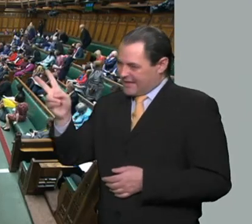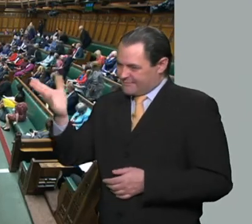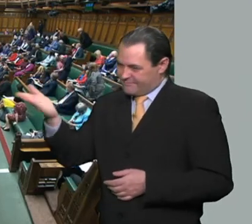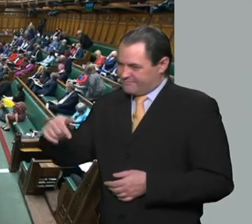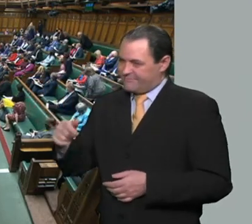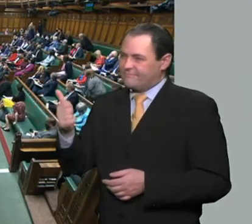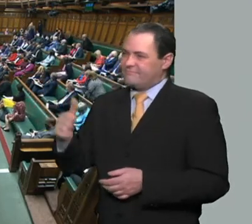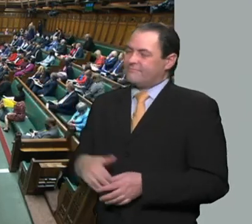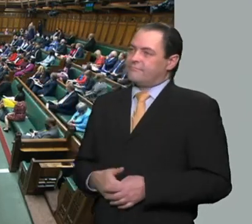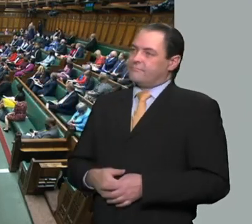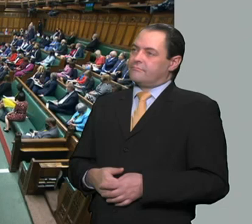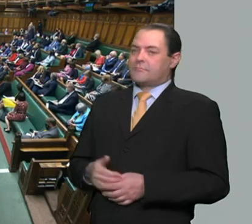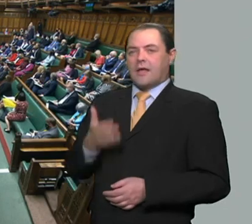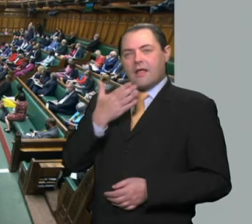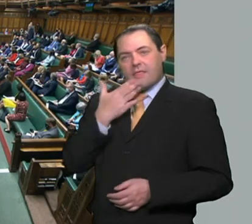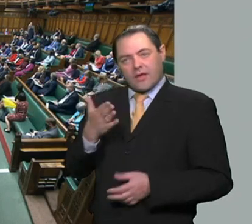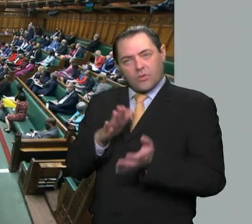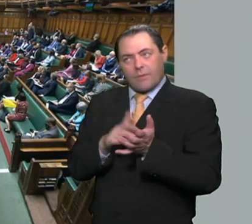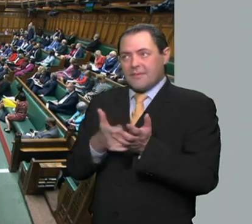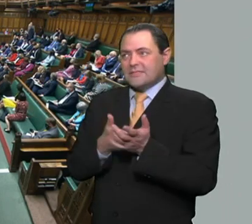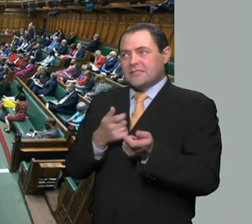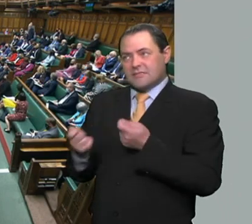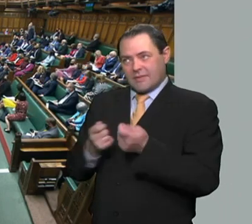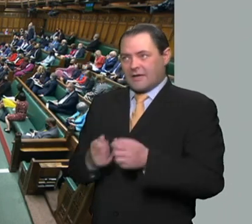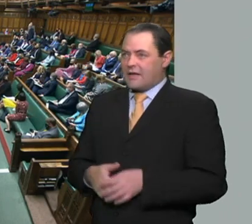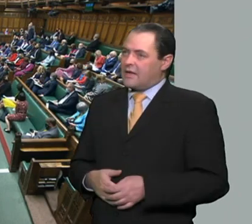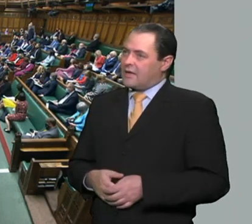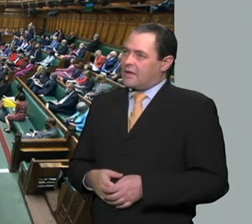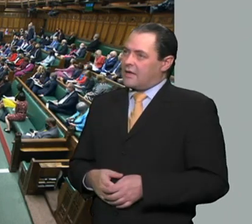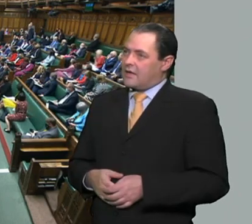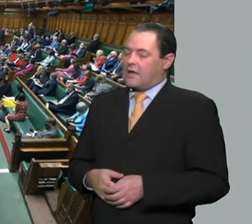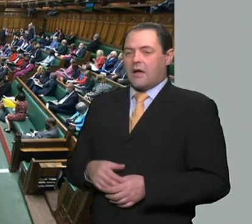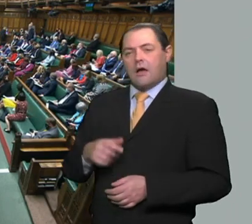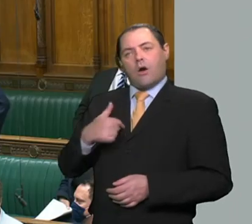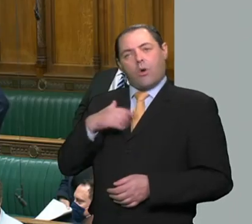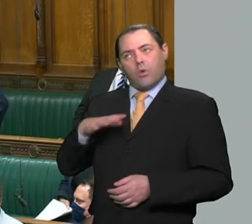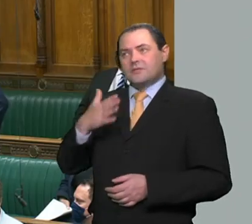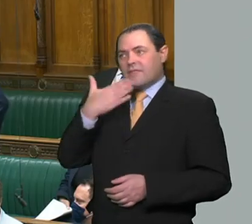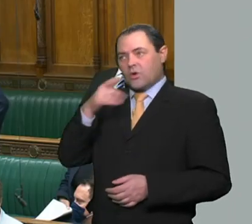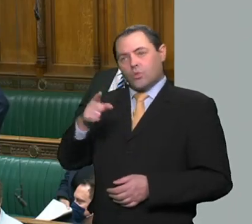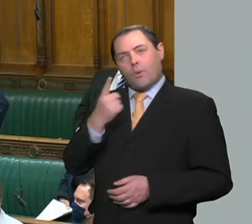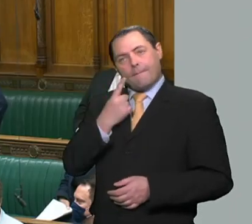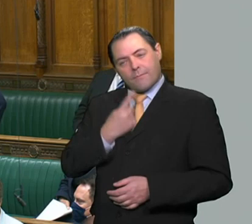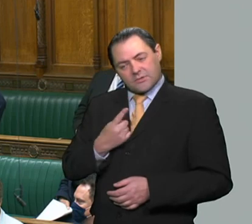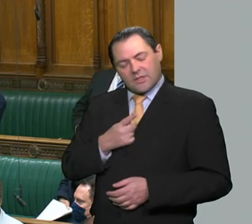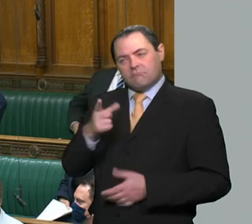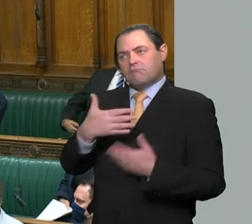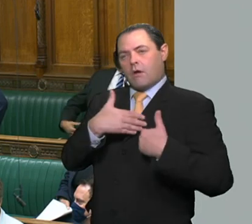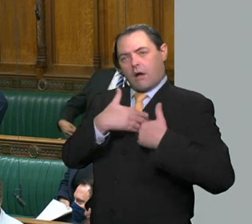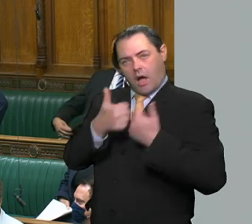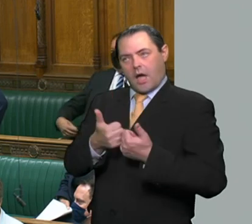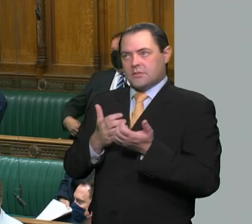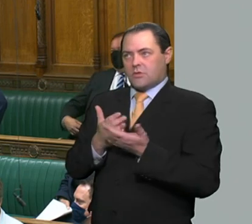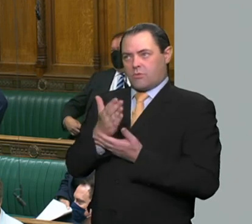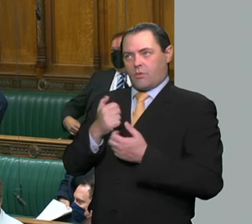Hamilton. Thank you, Mr. Speaker. And can I take this opportunity to thank you personally for the kindness you showed